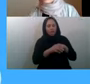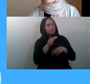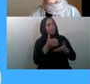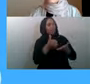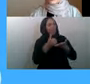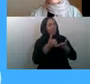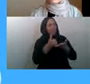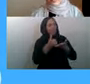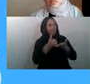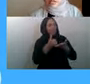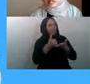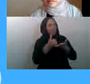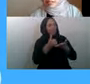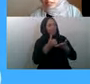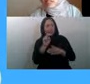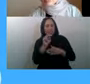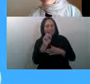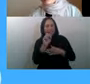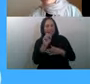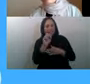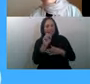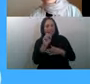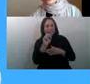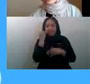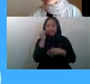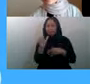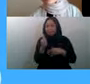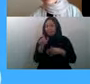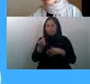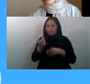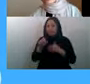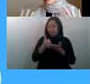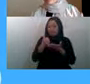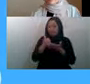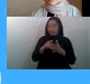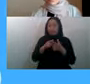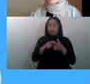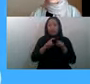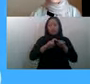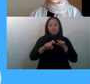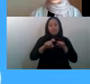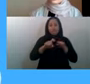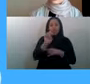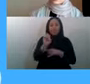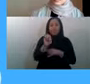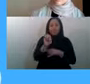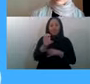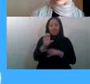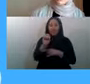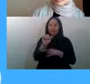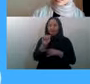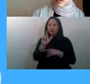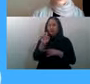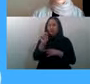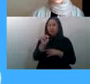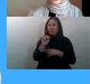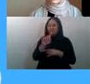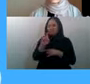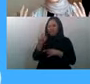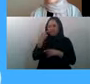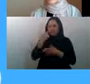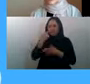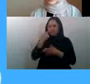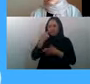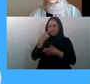census. Or if you have some other kind of need, we can call the CARE Coalition, say you need food assistance, or you need mental health support,